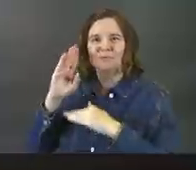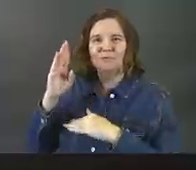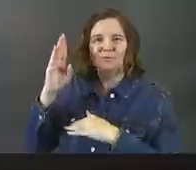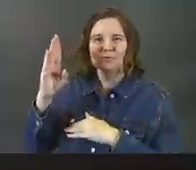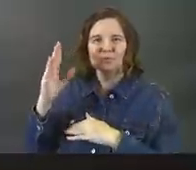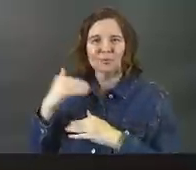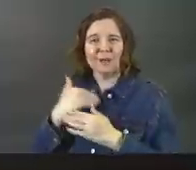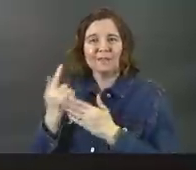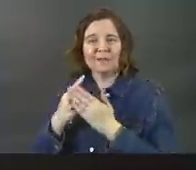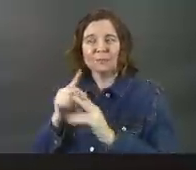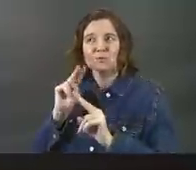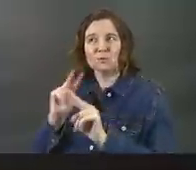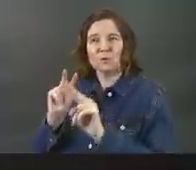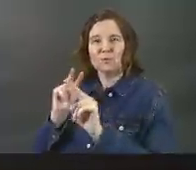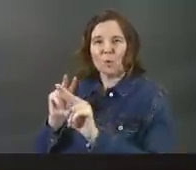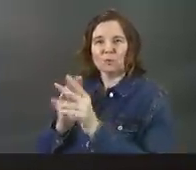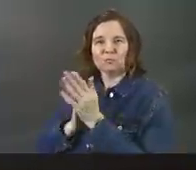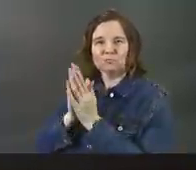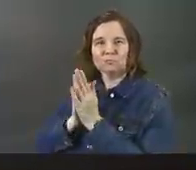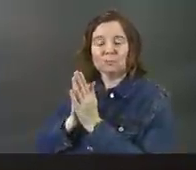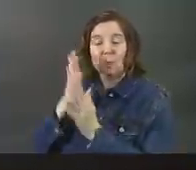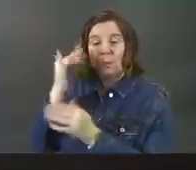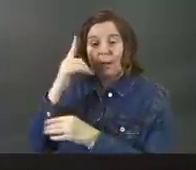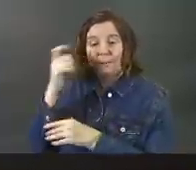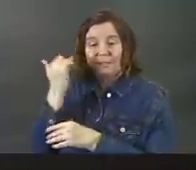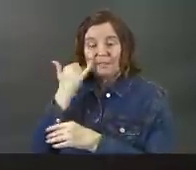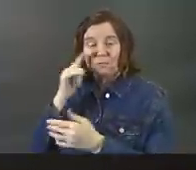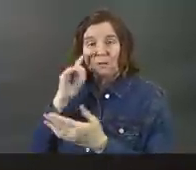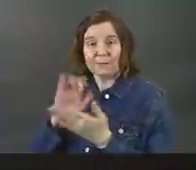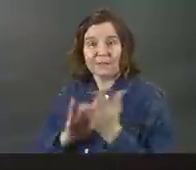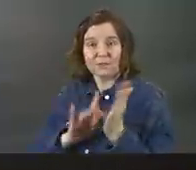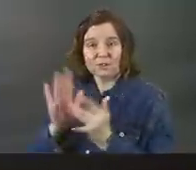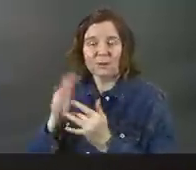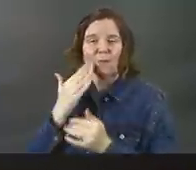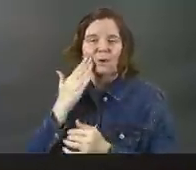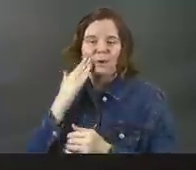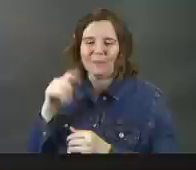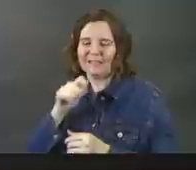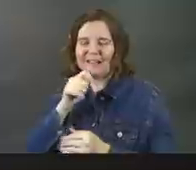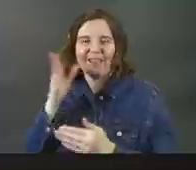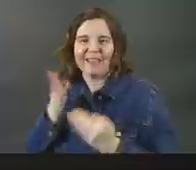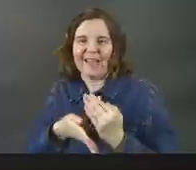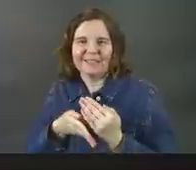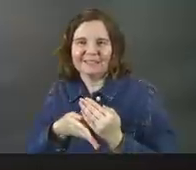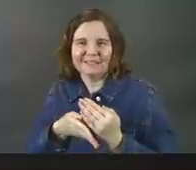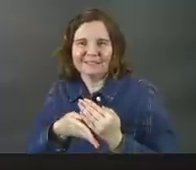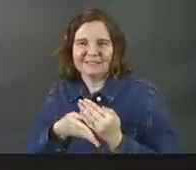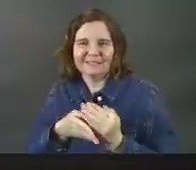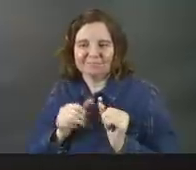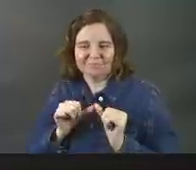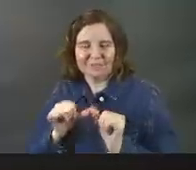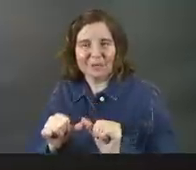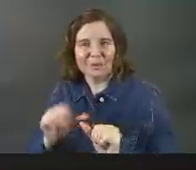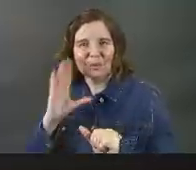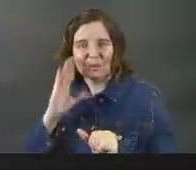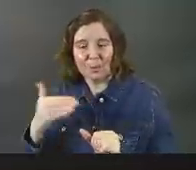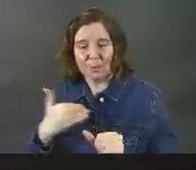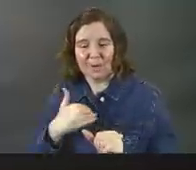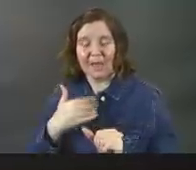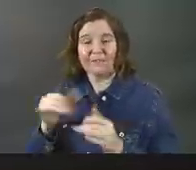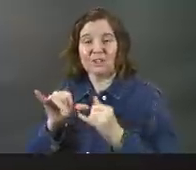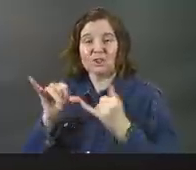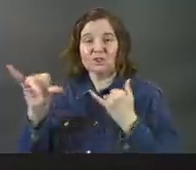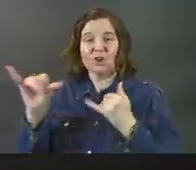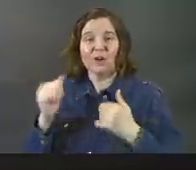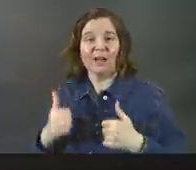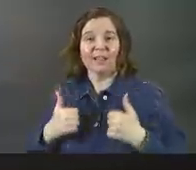We have something to look forward to, because if we believe in Jesus, we know this is not the end of the story, right? We have an